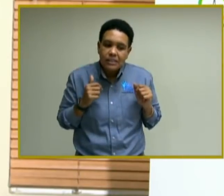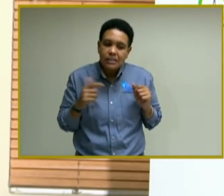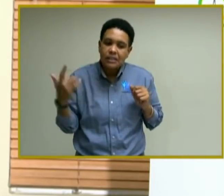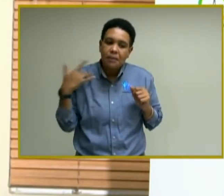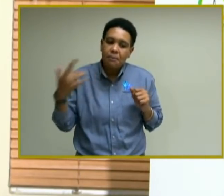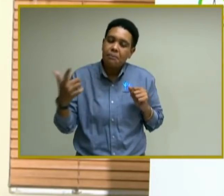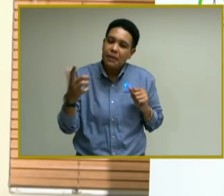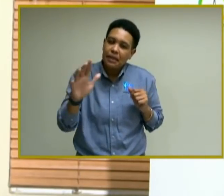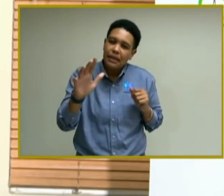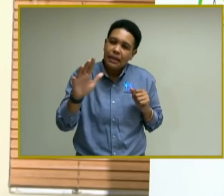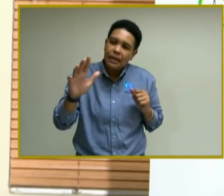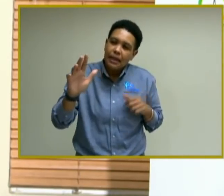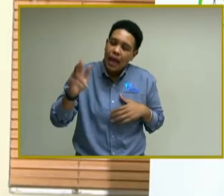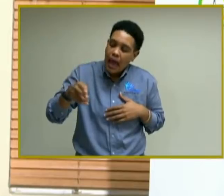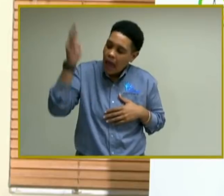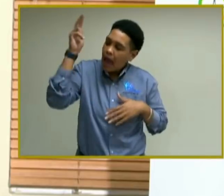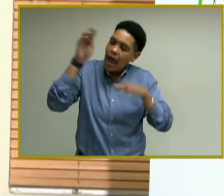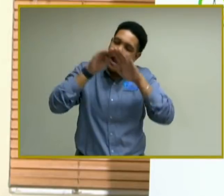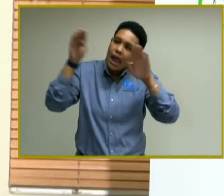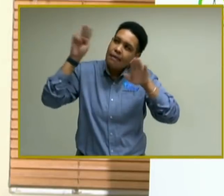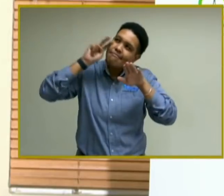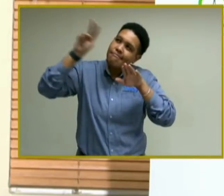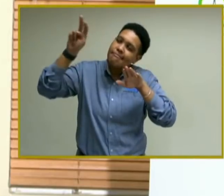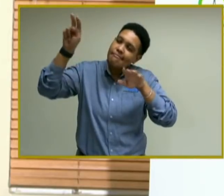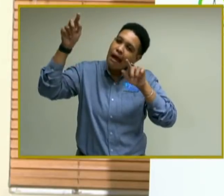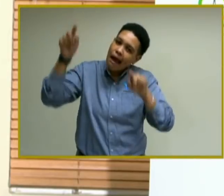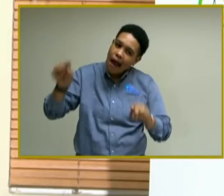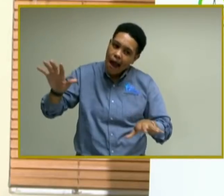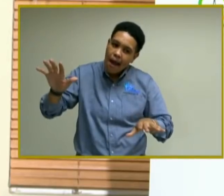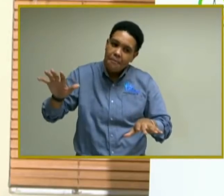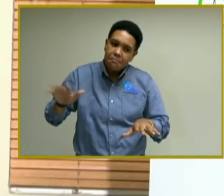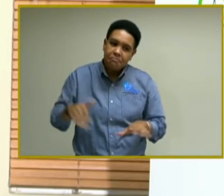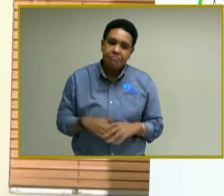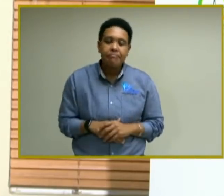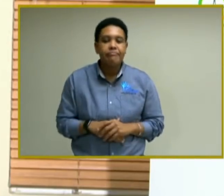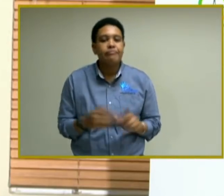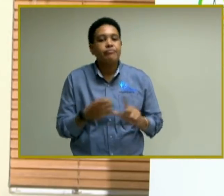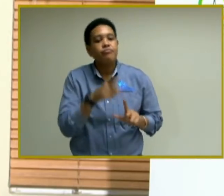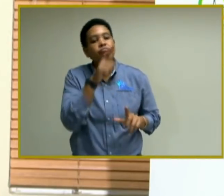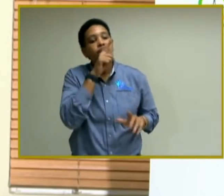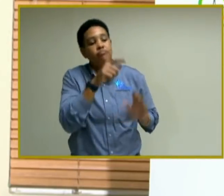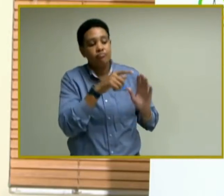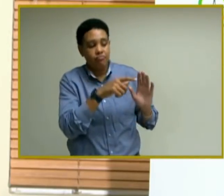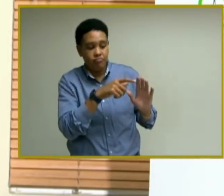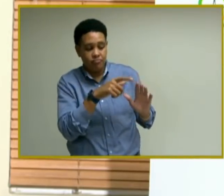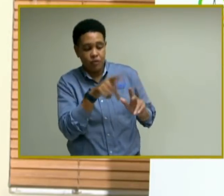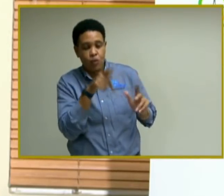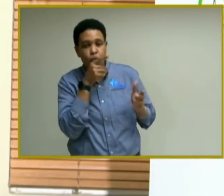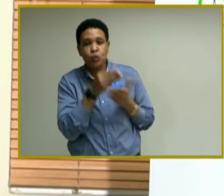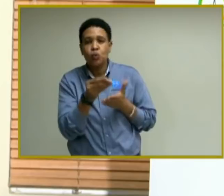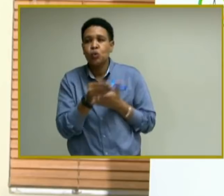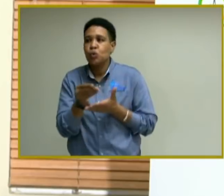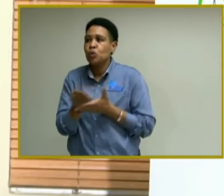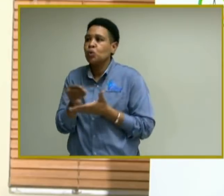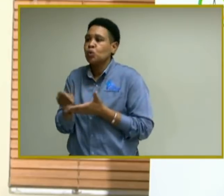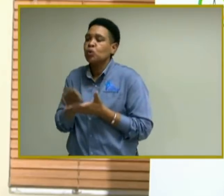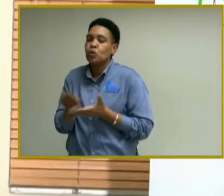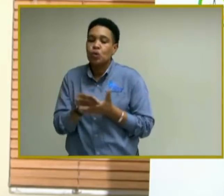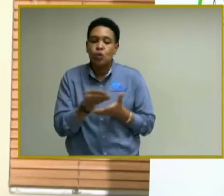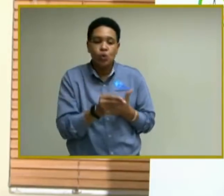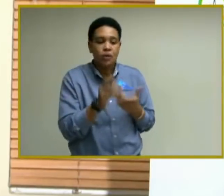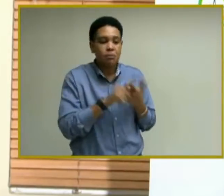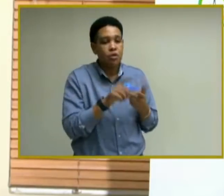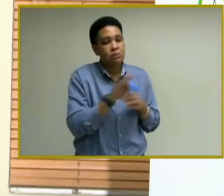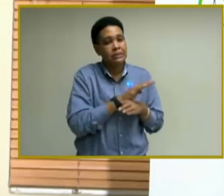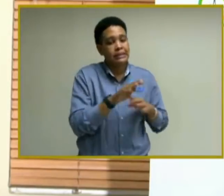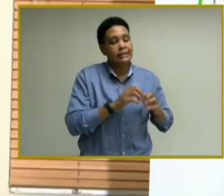normally very at a high level. From the standpoint of those who are shopping, but from the standpoint of